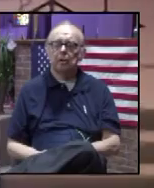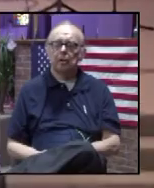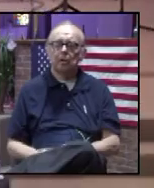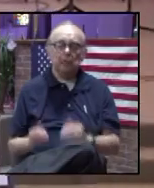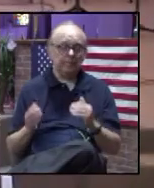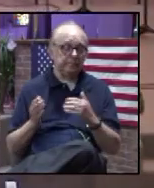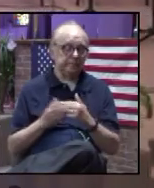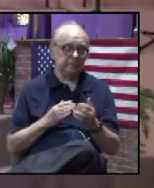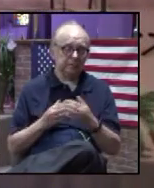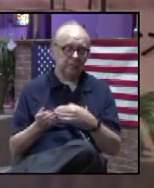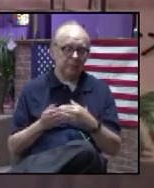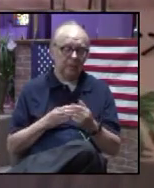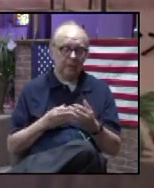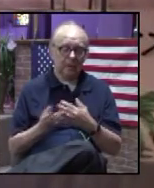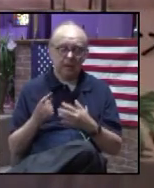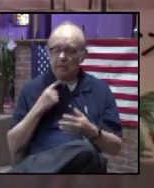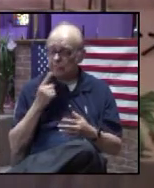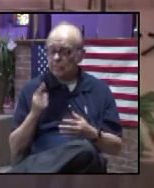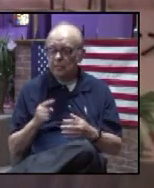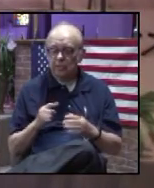Even though he was on the council